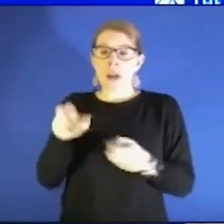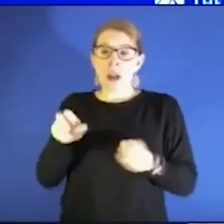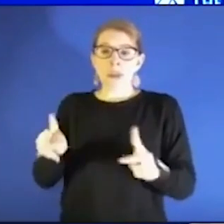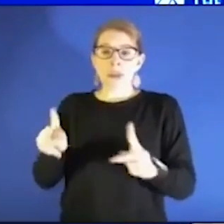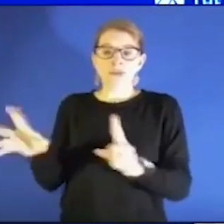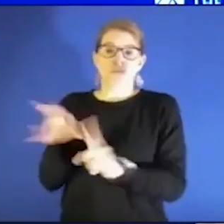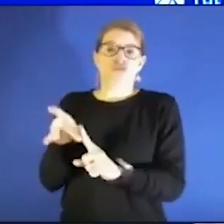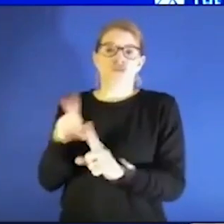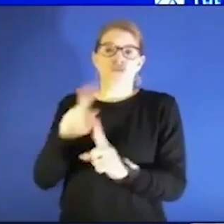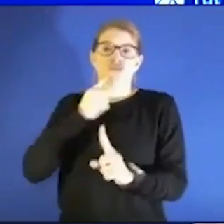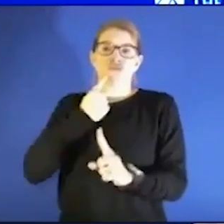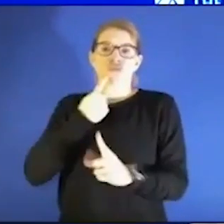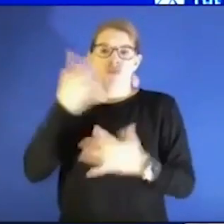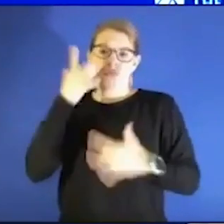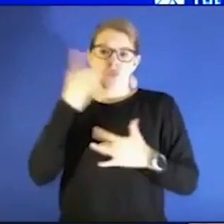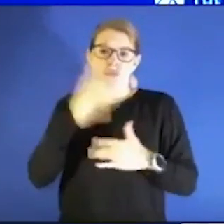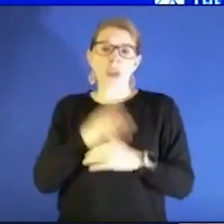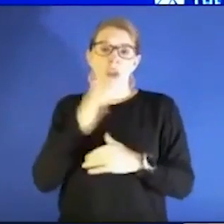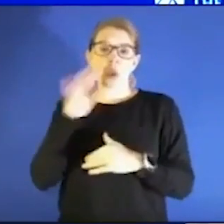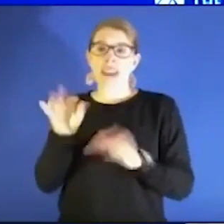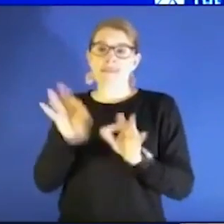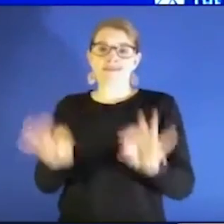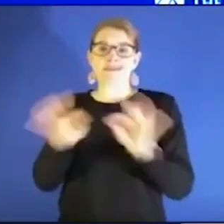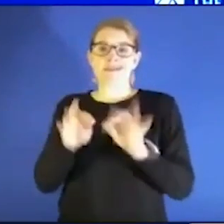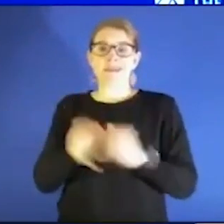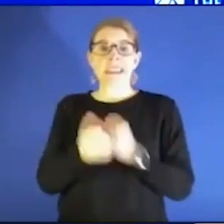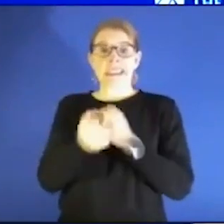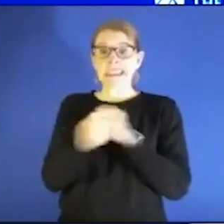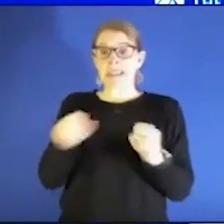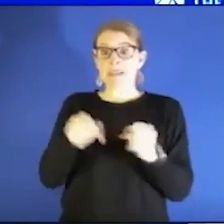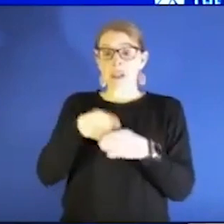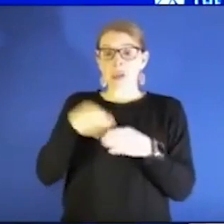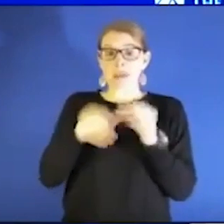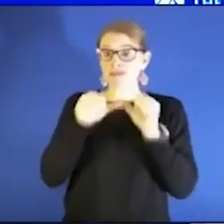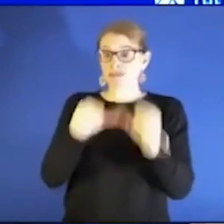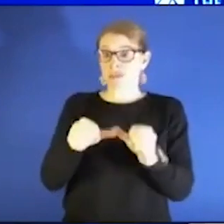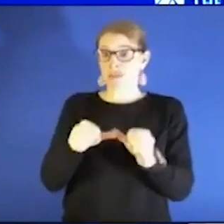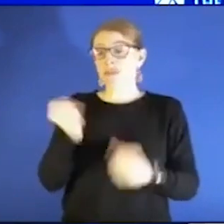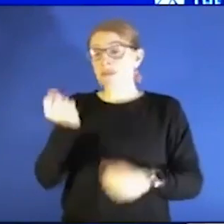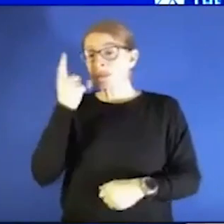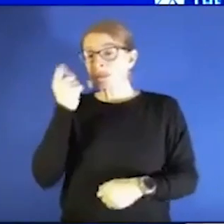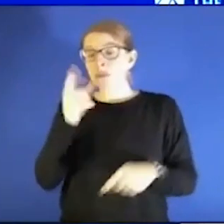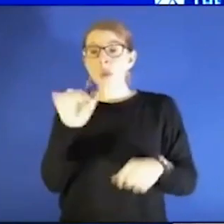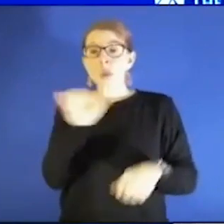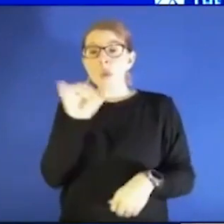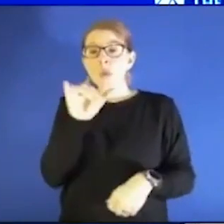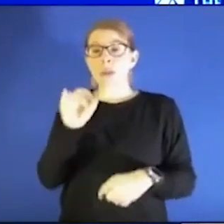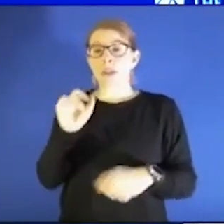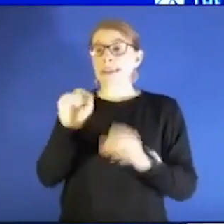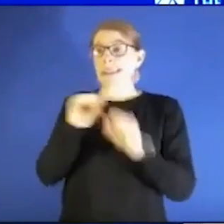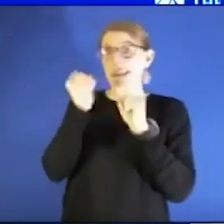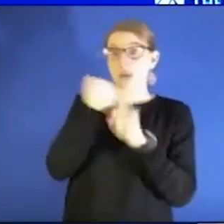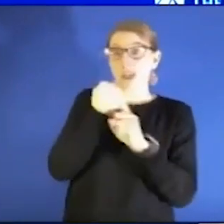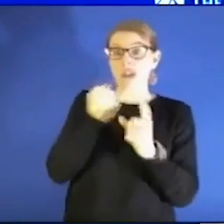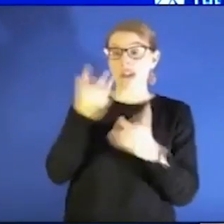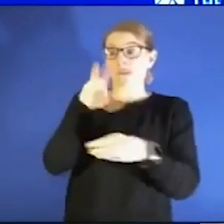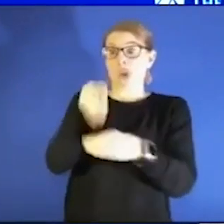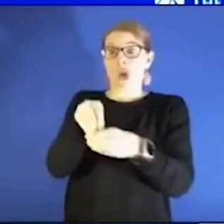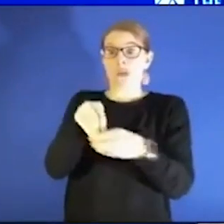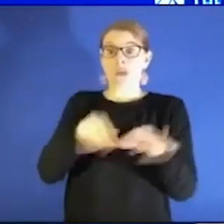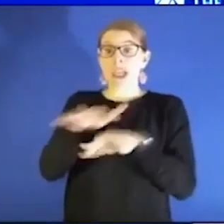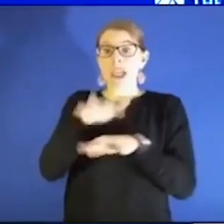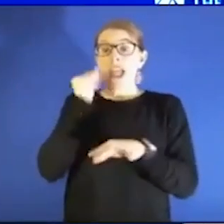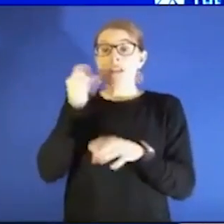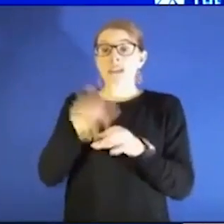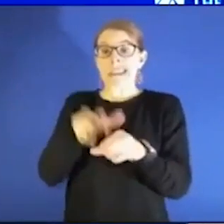that's extremely important. Be safe this weekend and understand all of those situations that you'll be in. And if you have to kind of hold back and wait for a couple